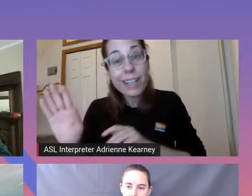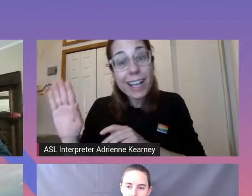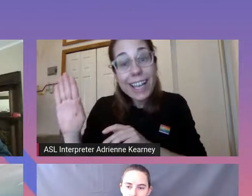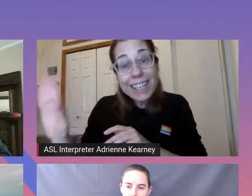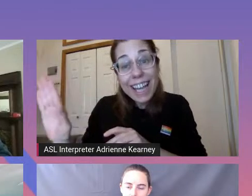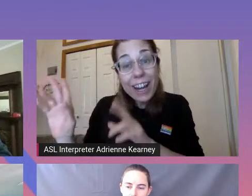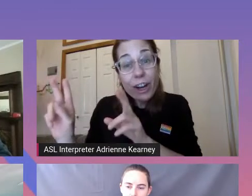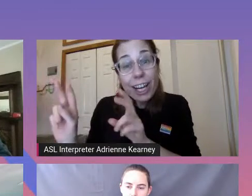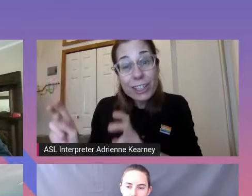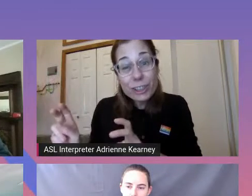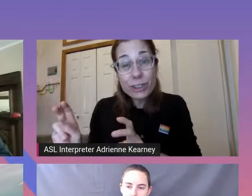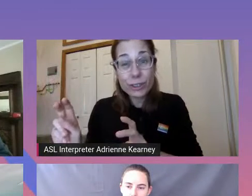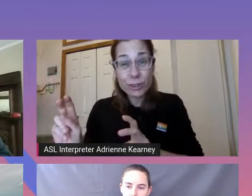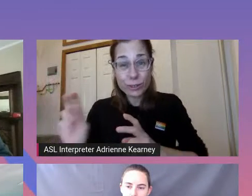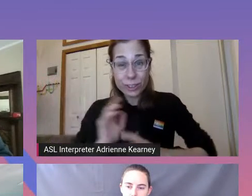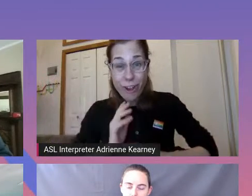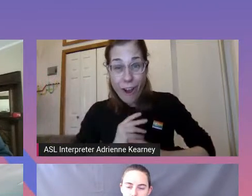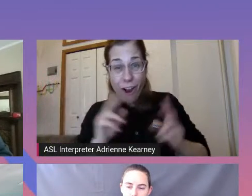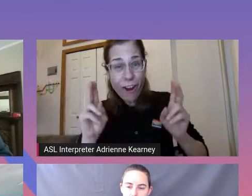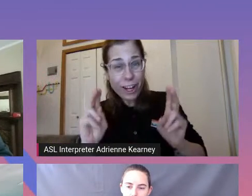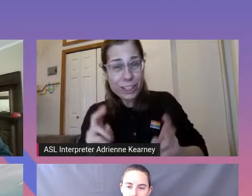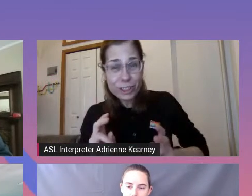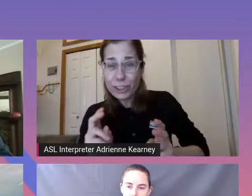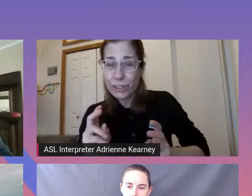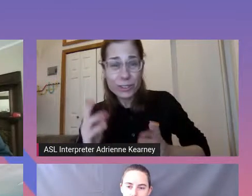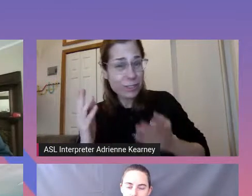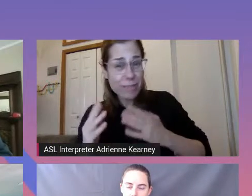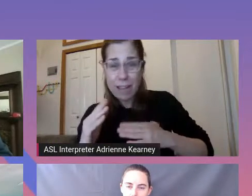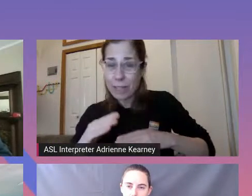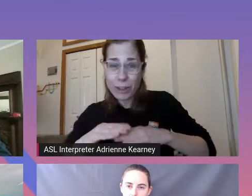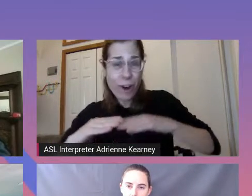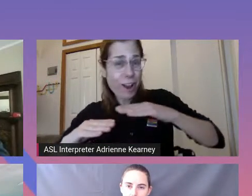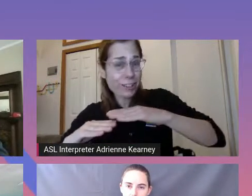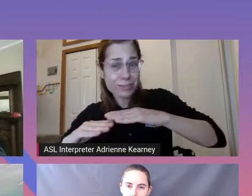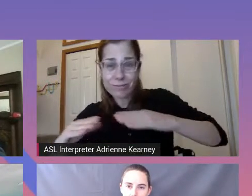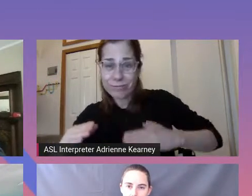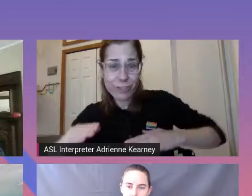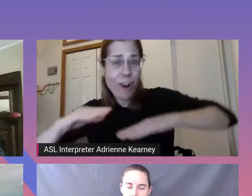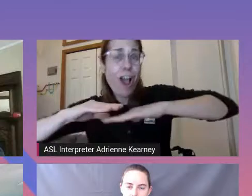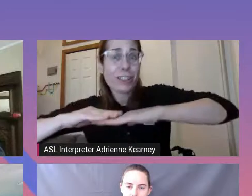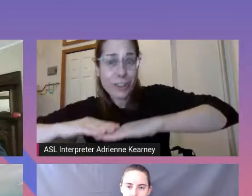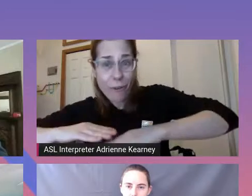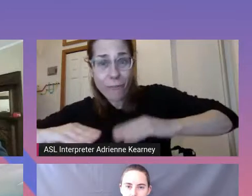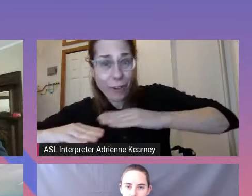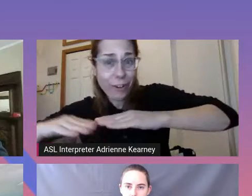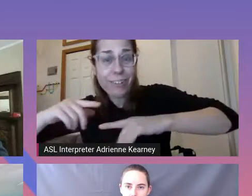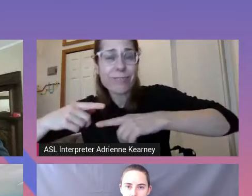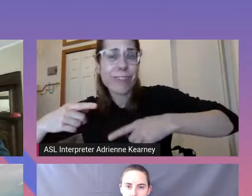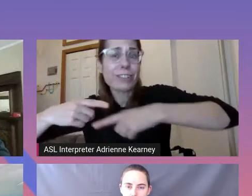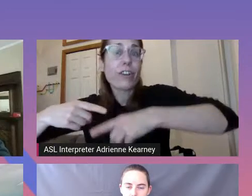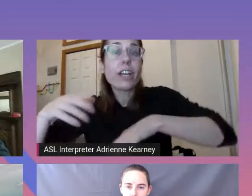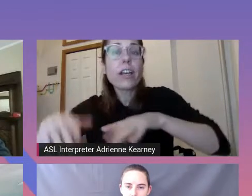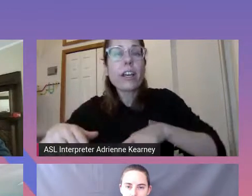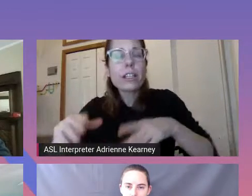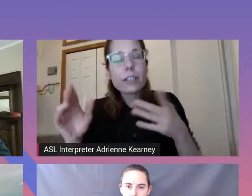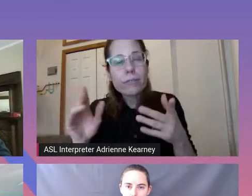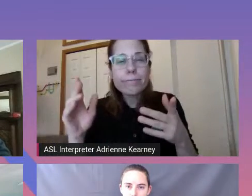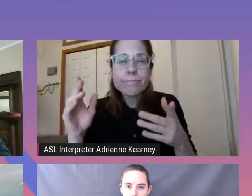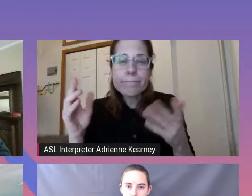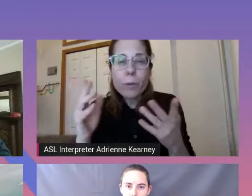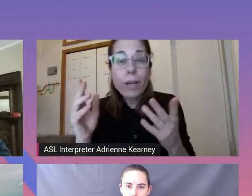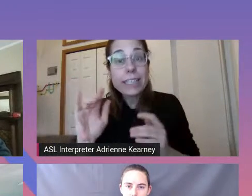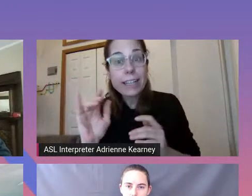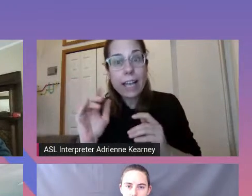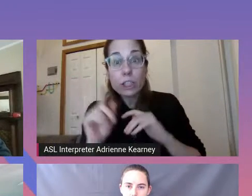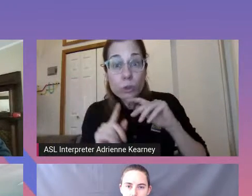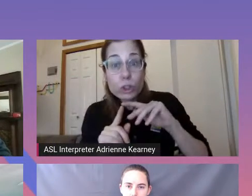fights might be very different, from other organizations, like we still know is like, well, what is it like to show up, and what is it like